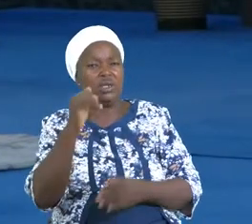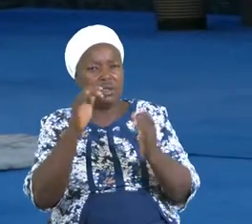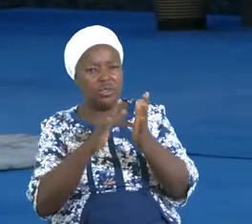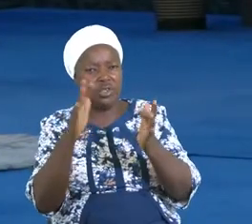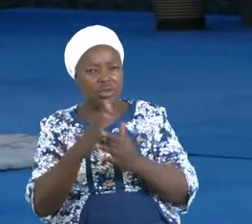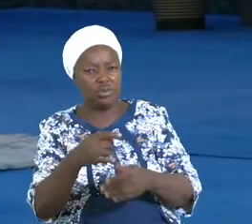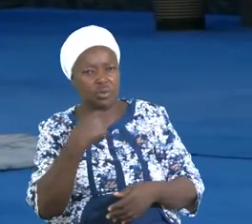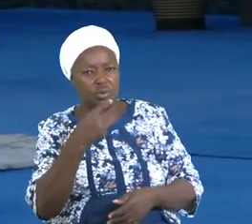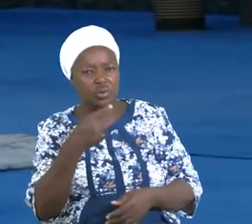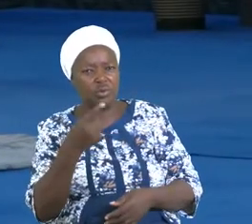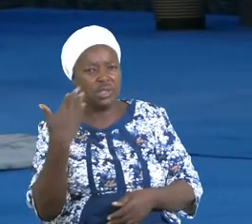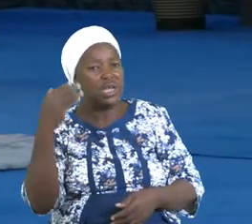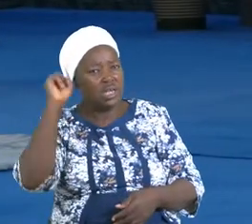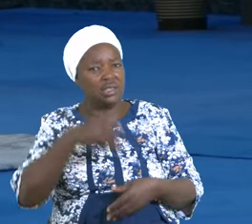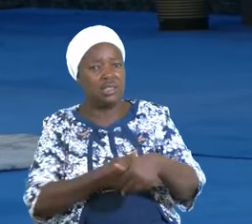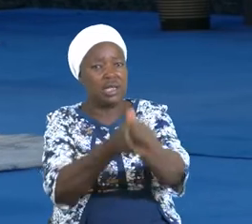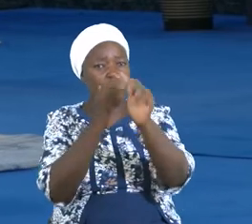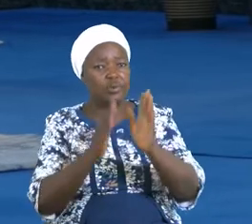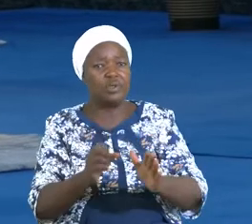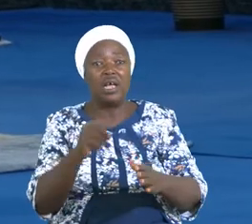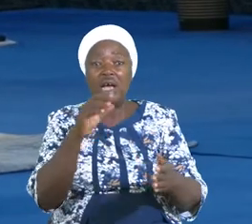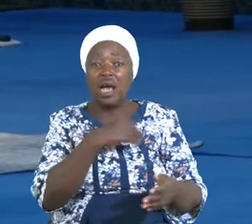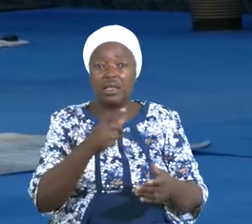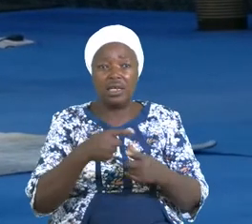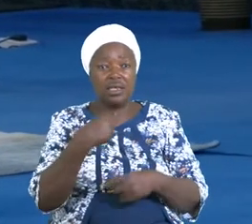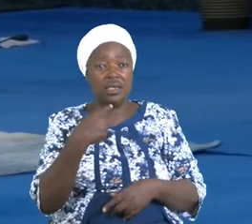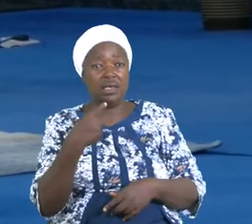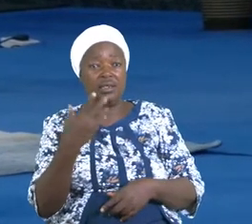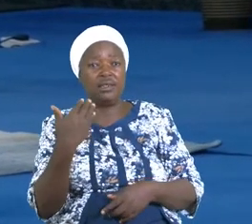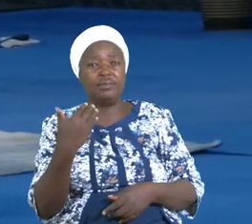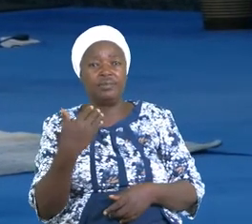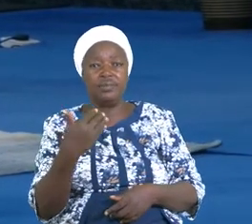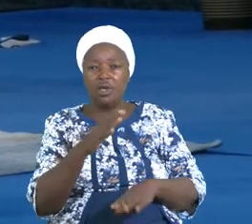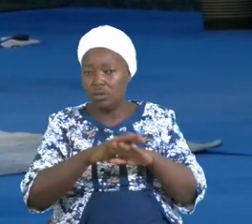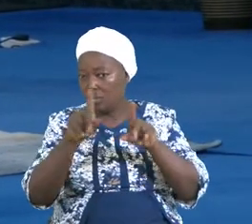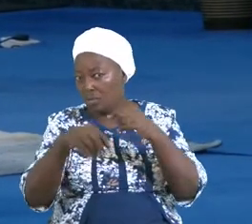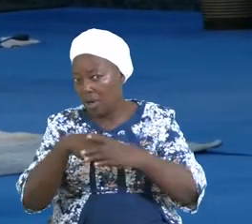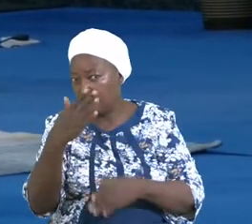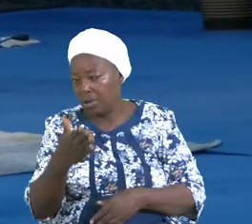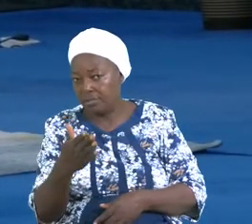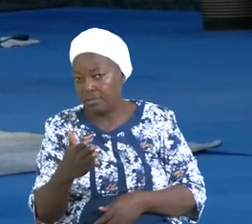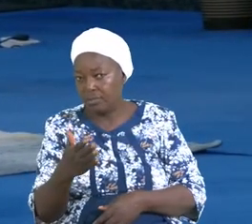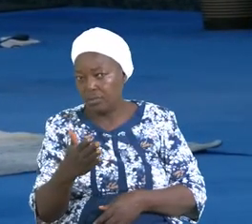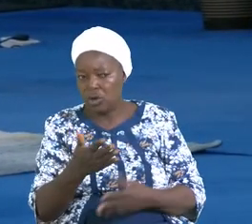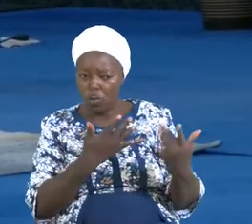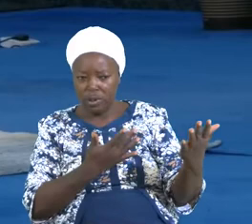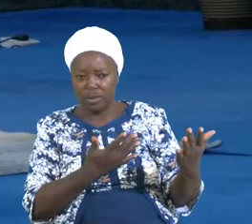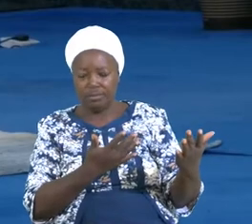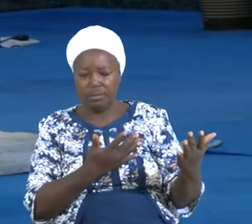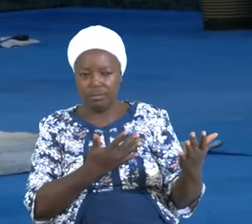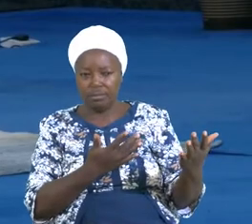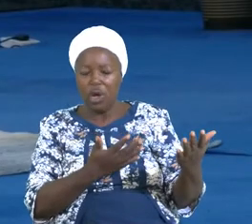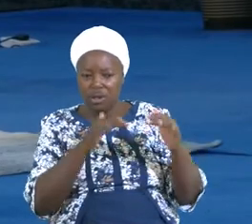told his disciples, and he said, don't go out yet. Tarry,